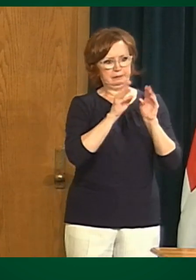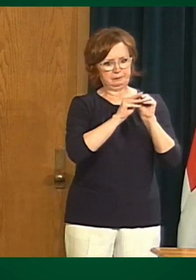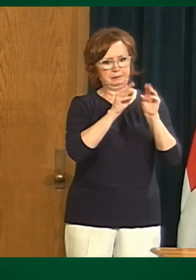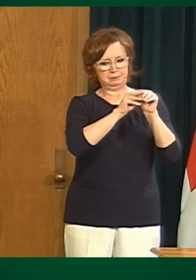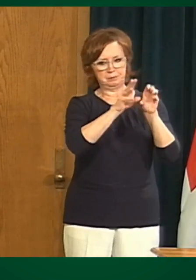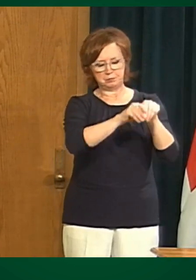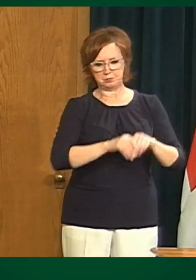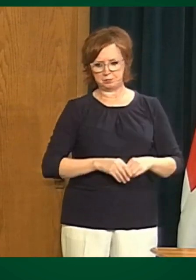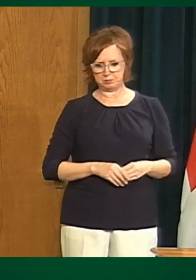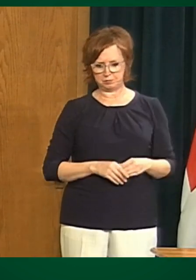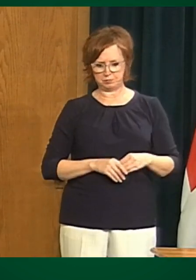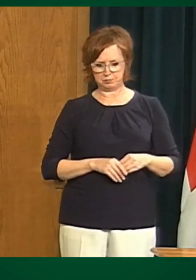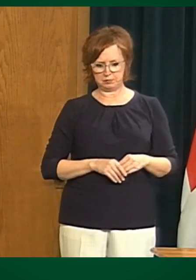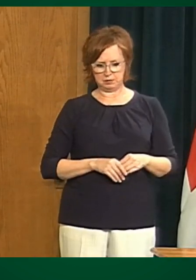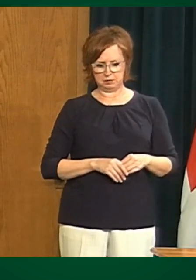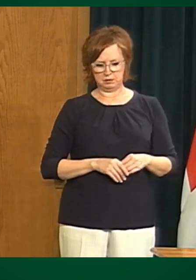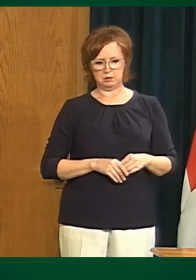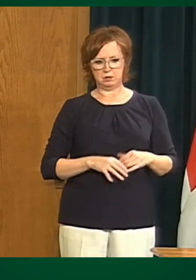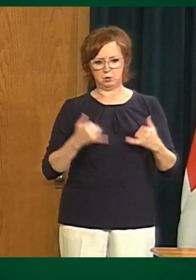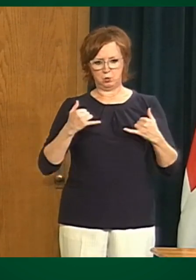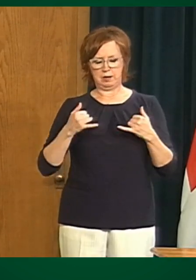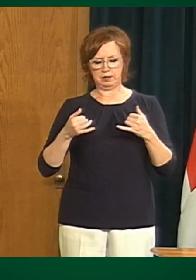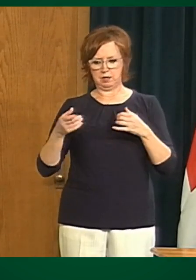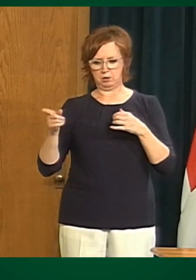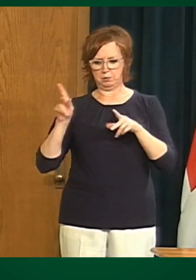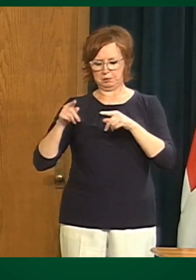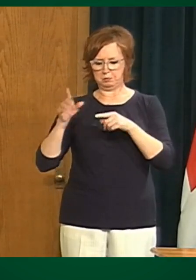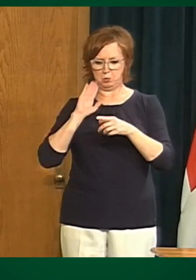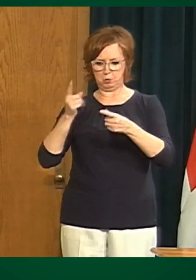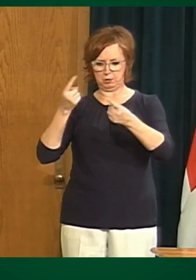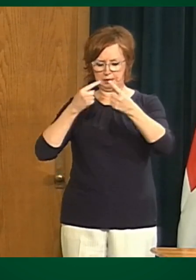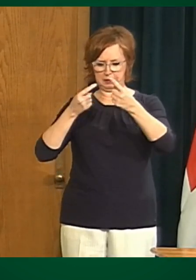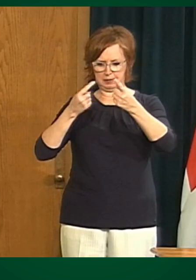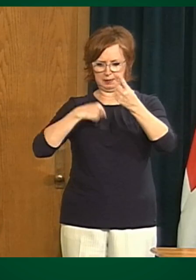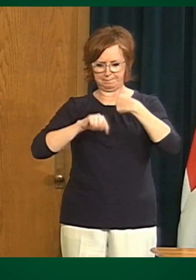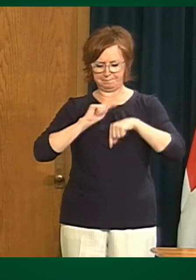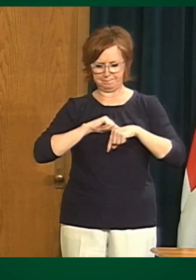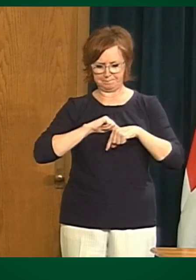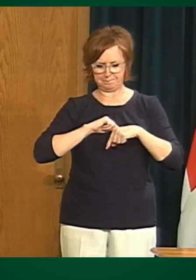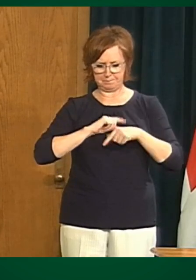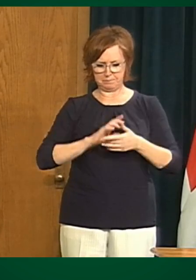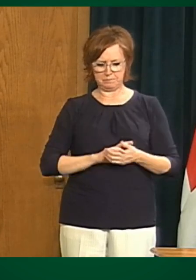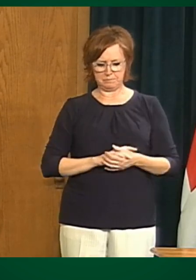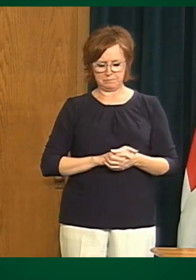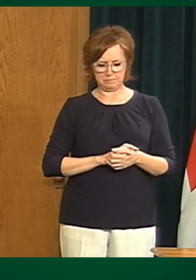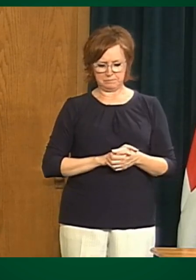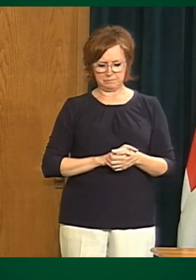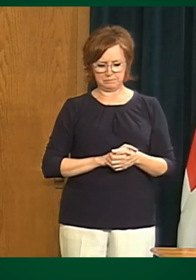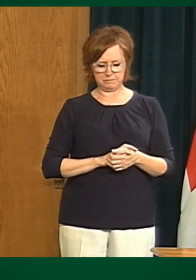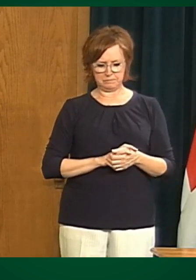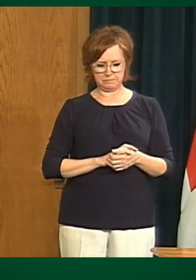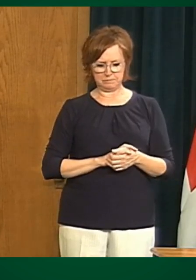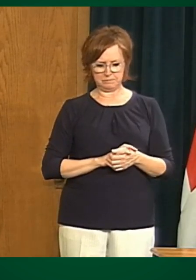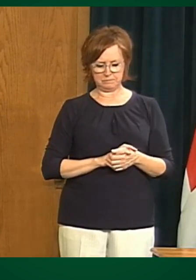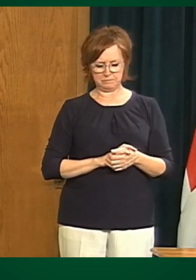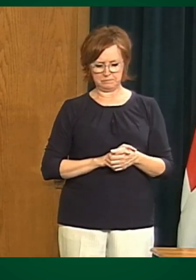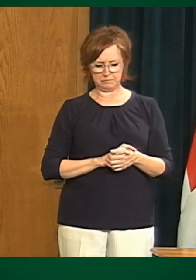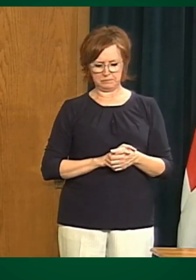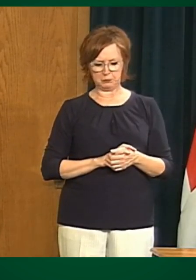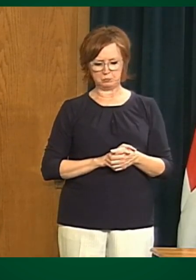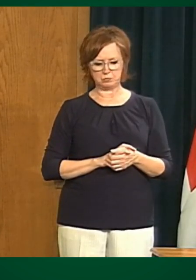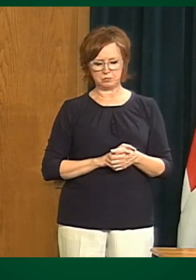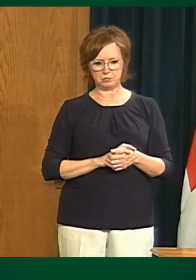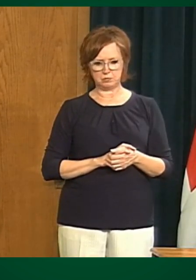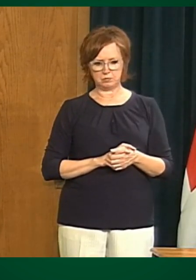an immediate deployment of some of the staff started actually